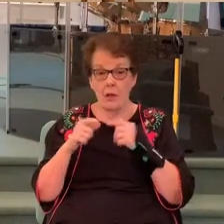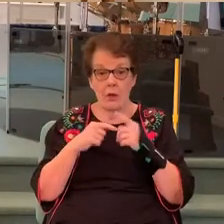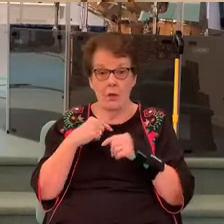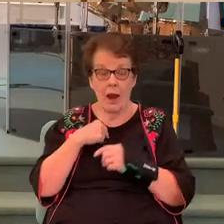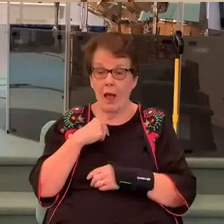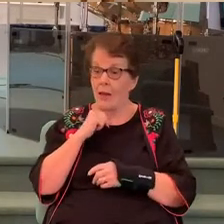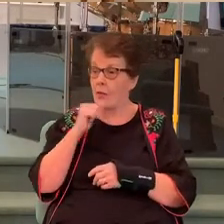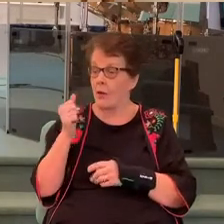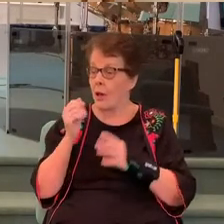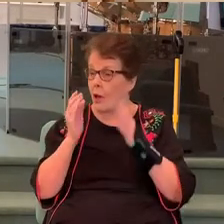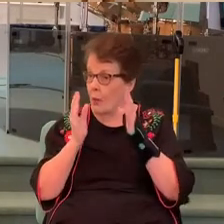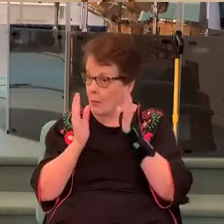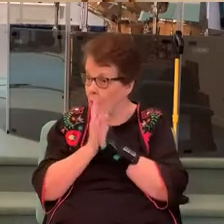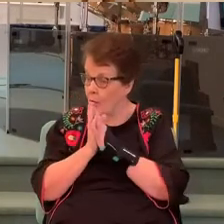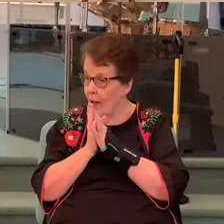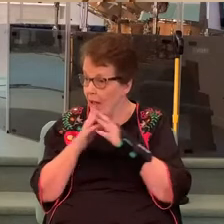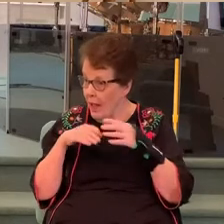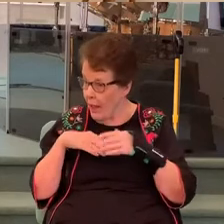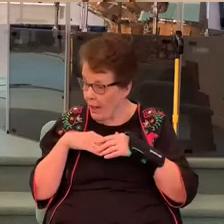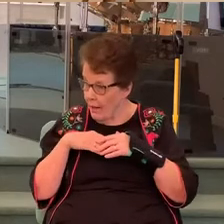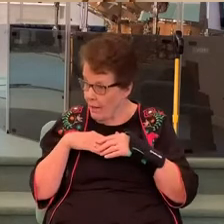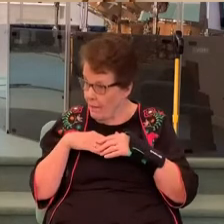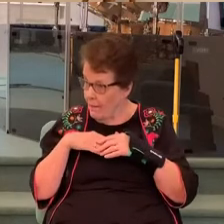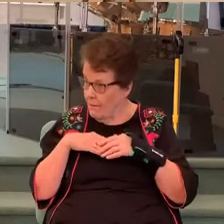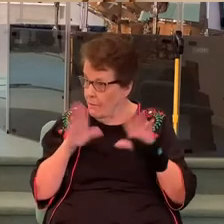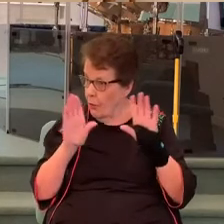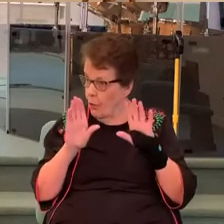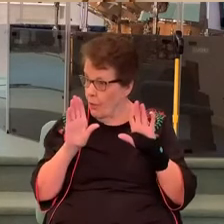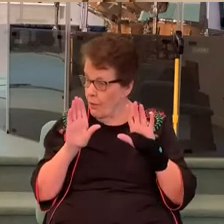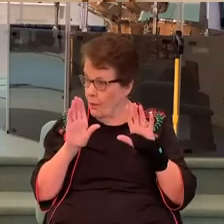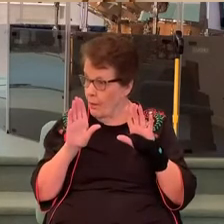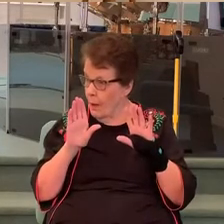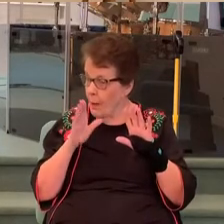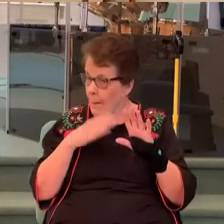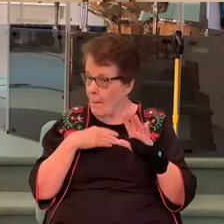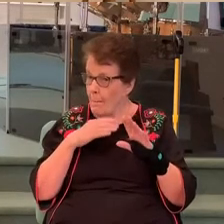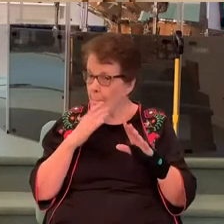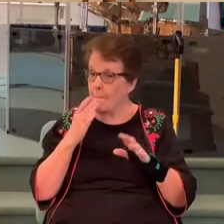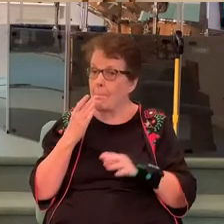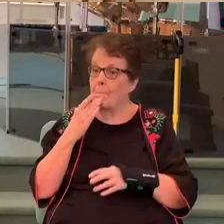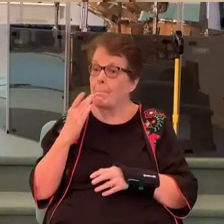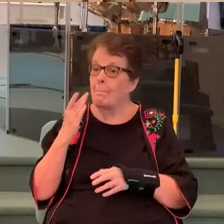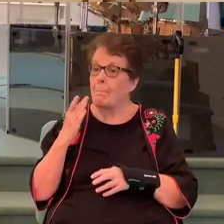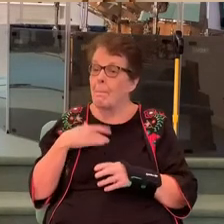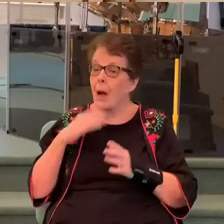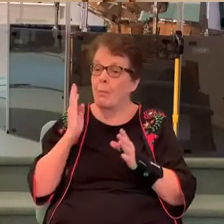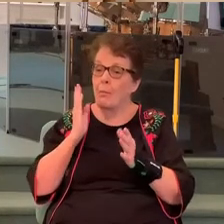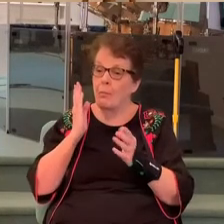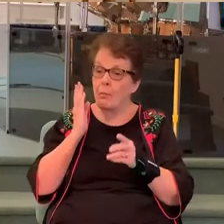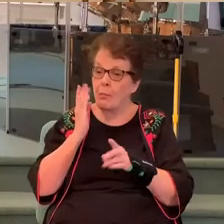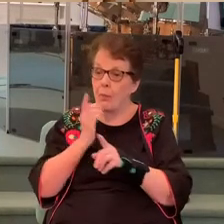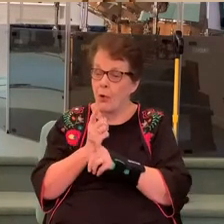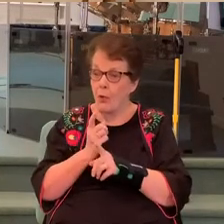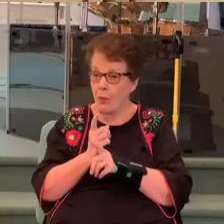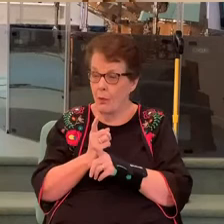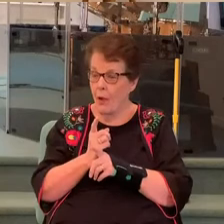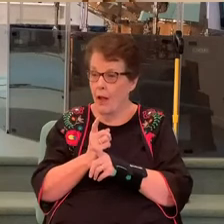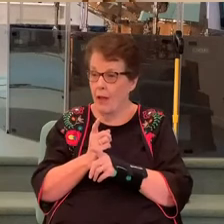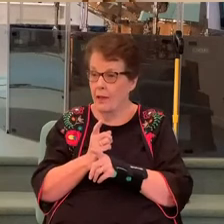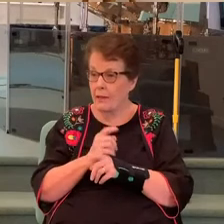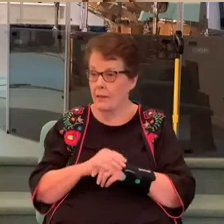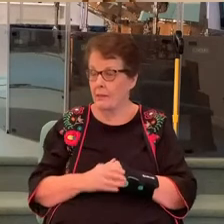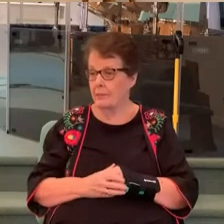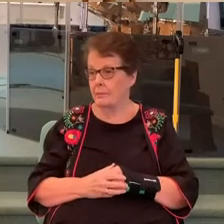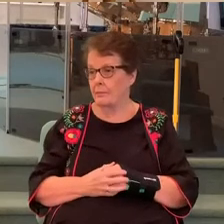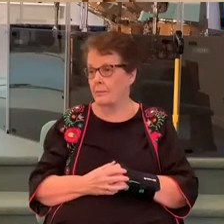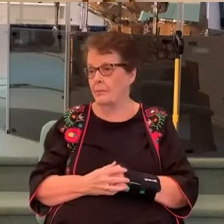pray, I forfeit my birthright as a believer. I forfeit something that has been granted to